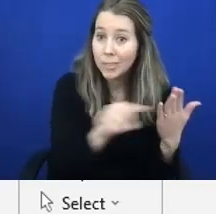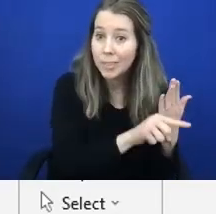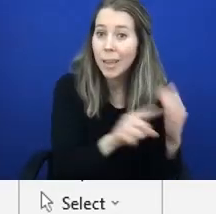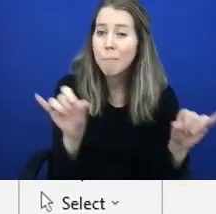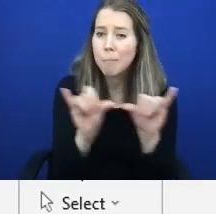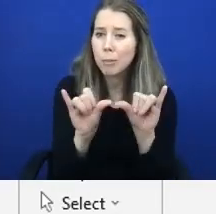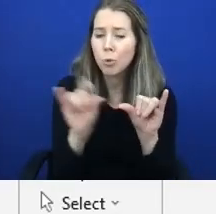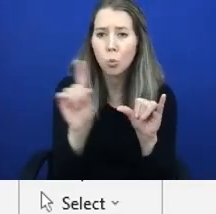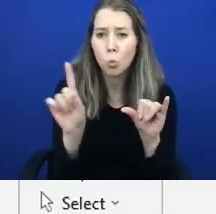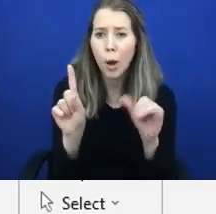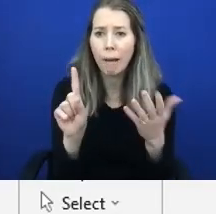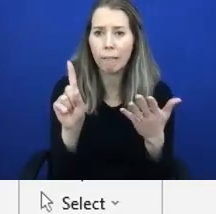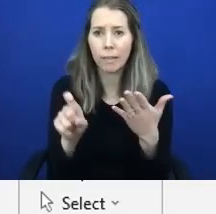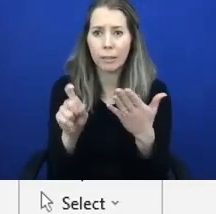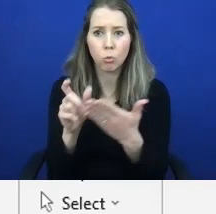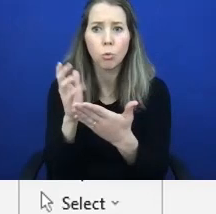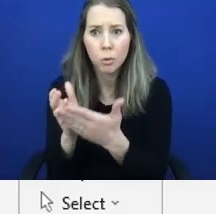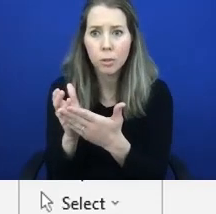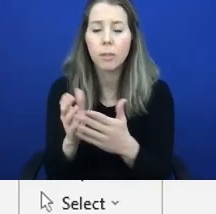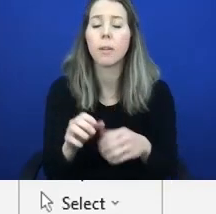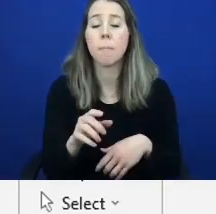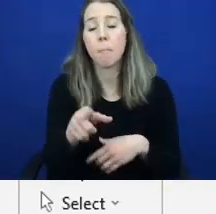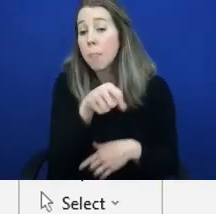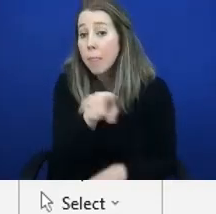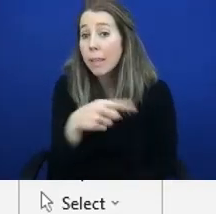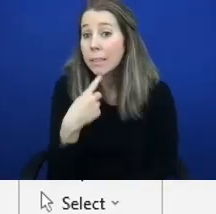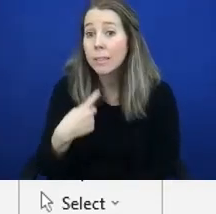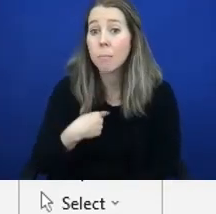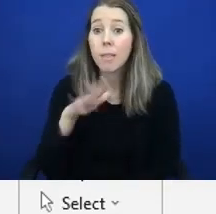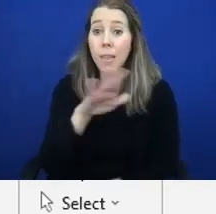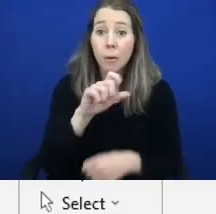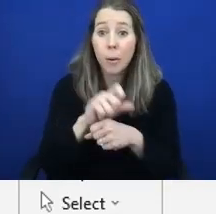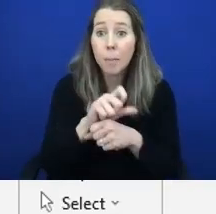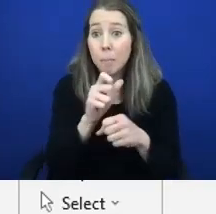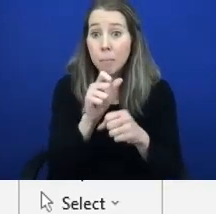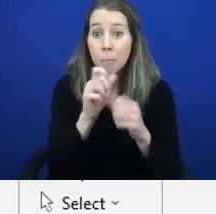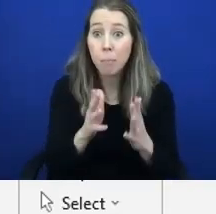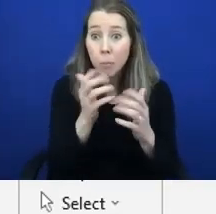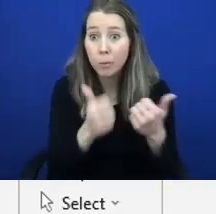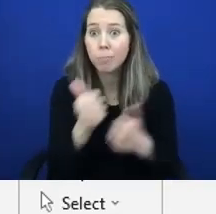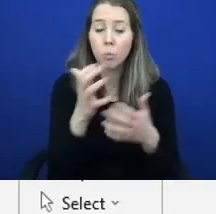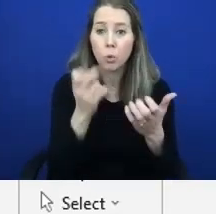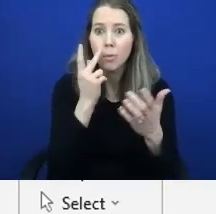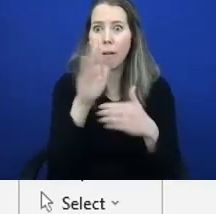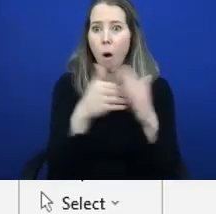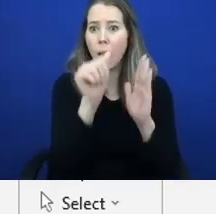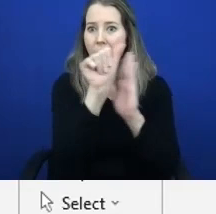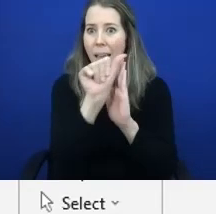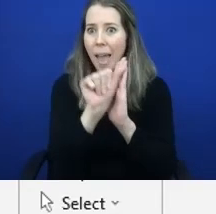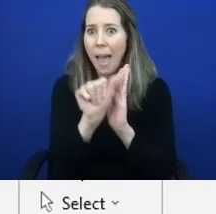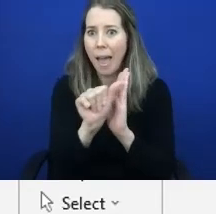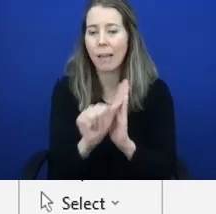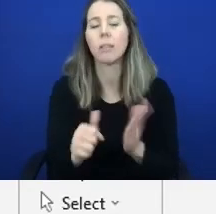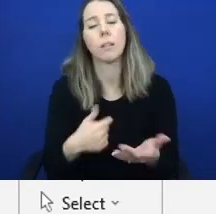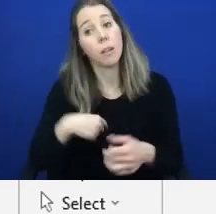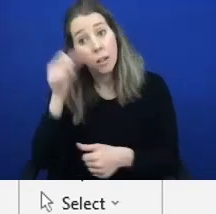be. They tell me that their employers want to see all A's. And I remember when